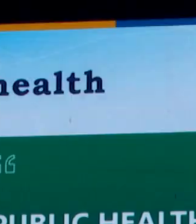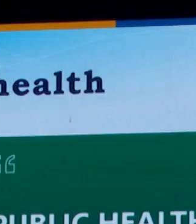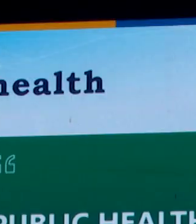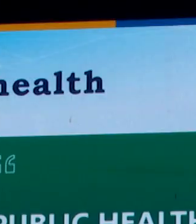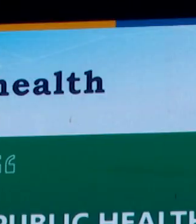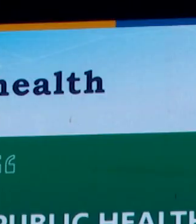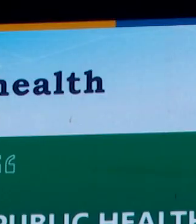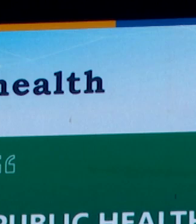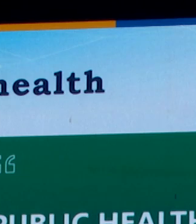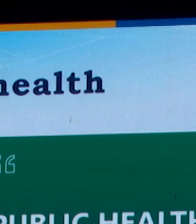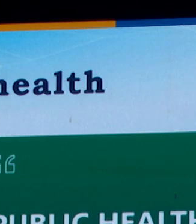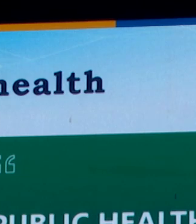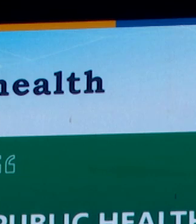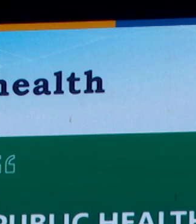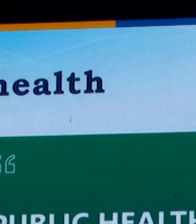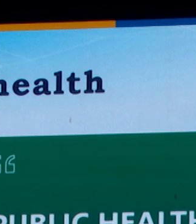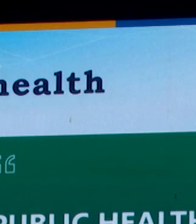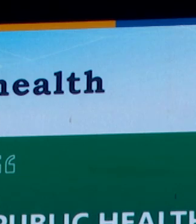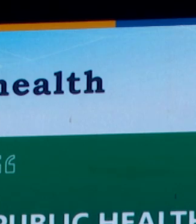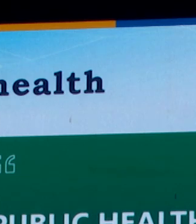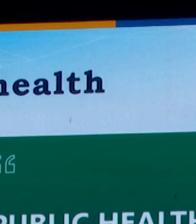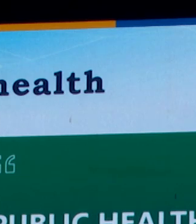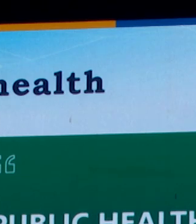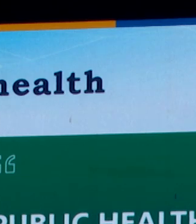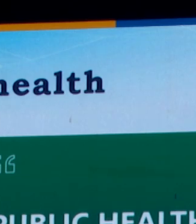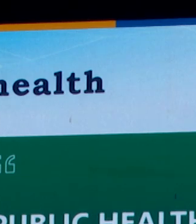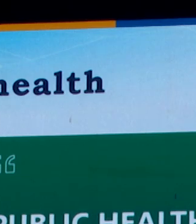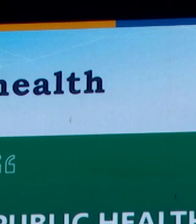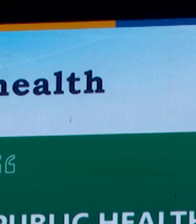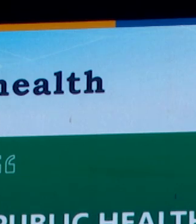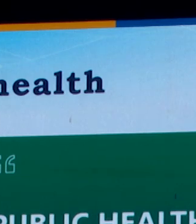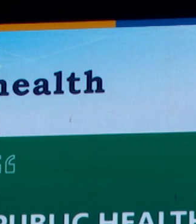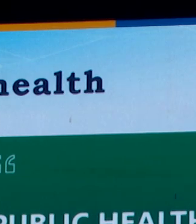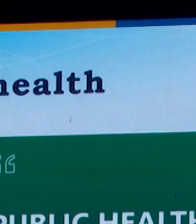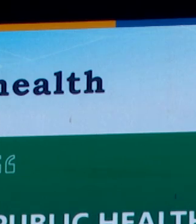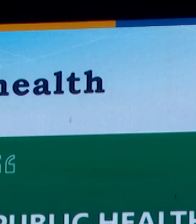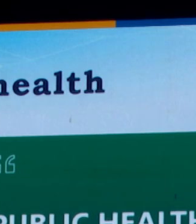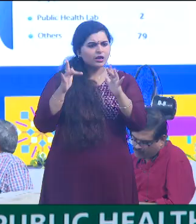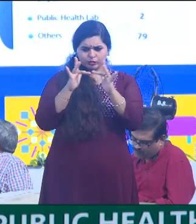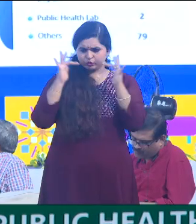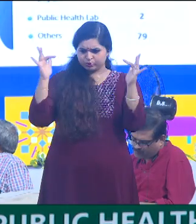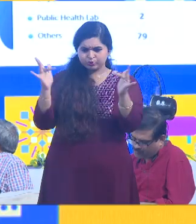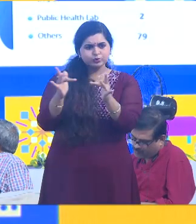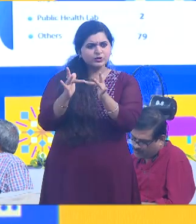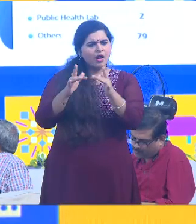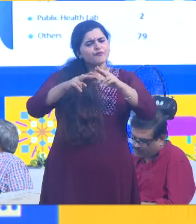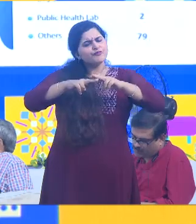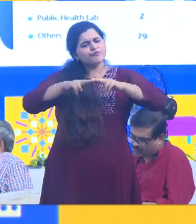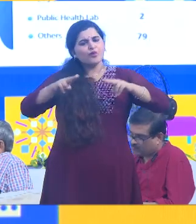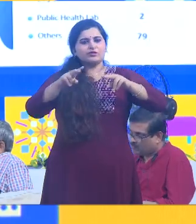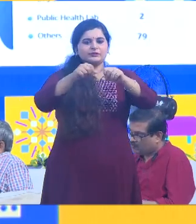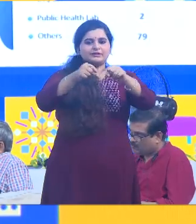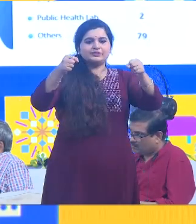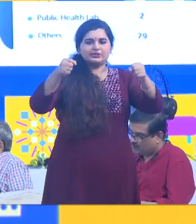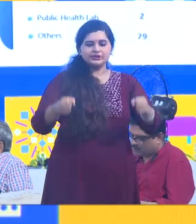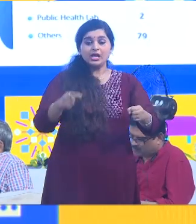It's gone out. Yeah. E-health. E-health, the hospital management system, the entire system,